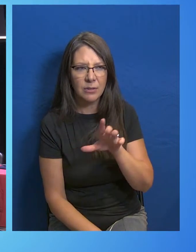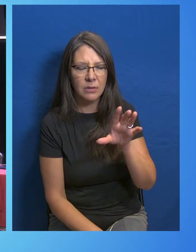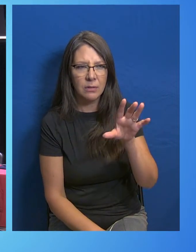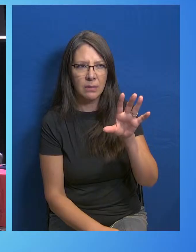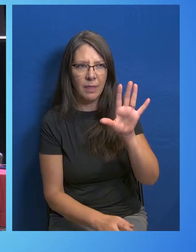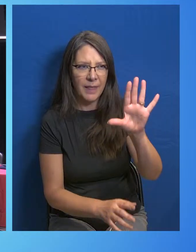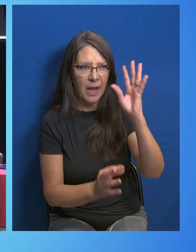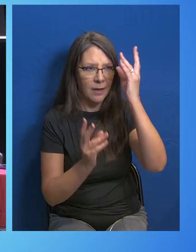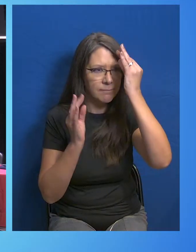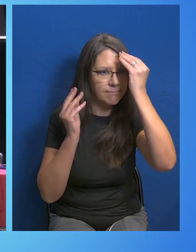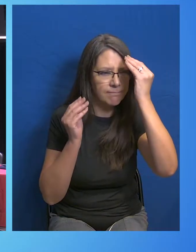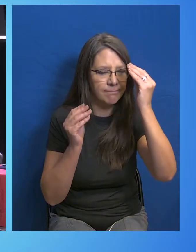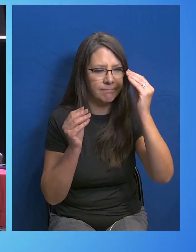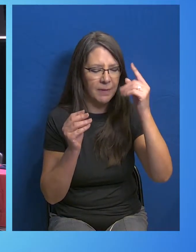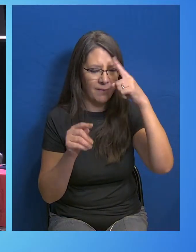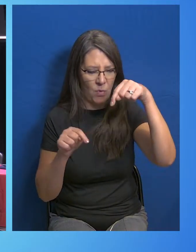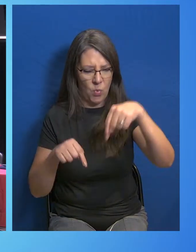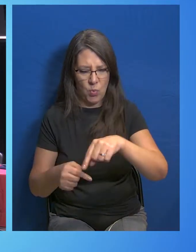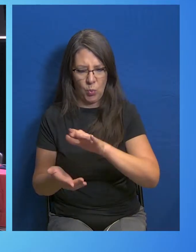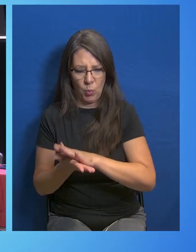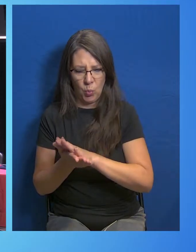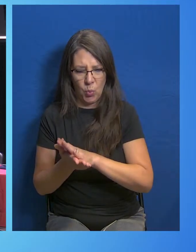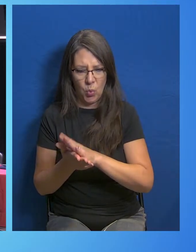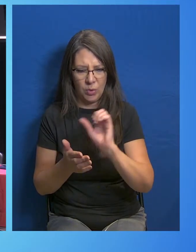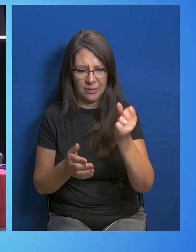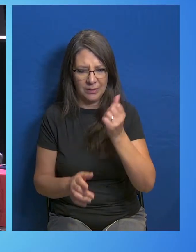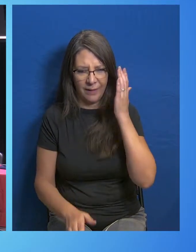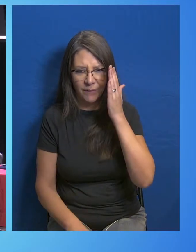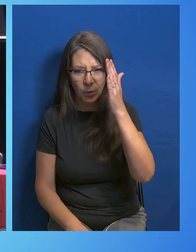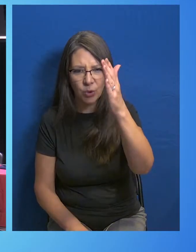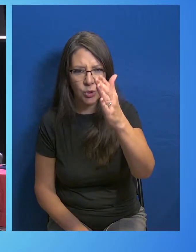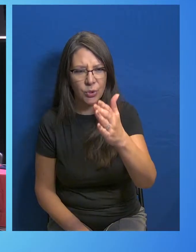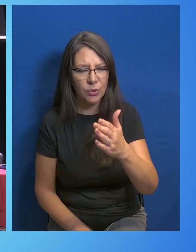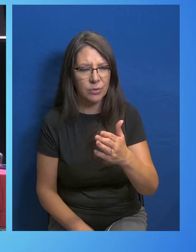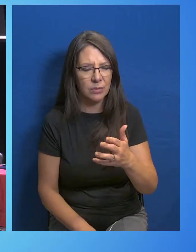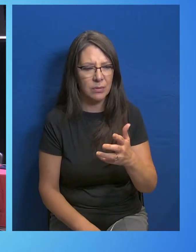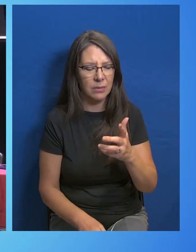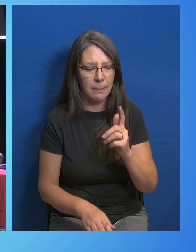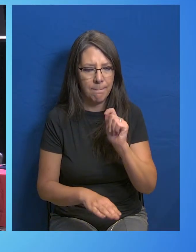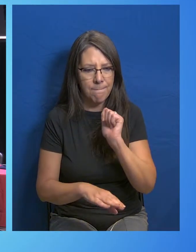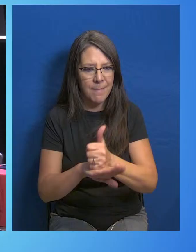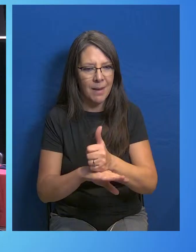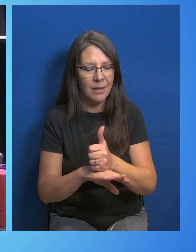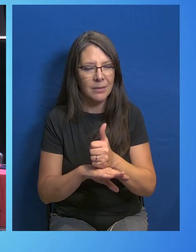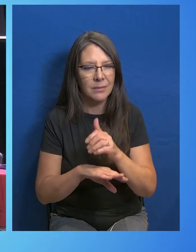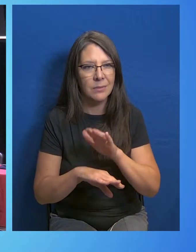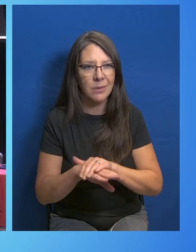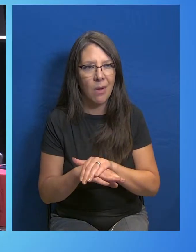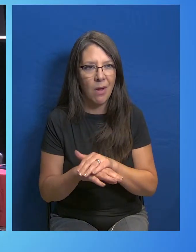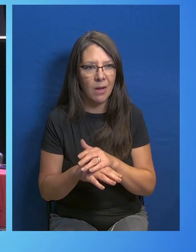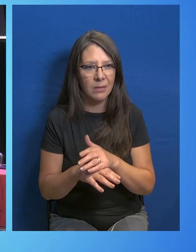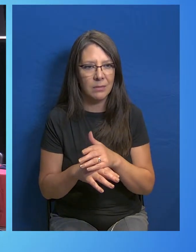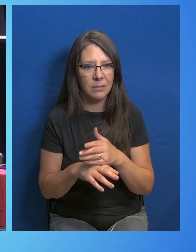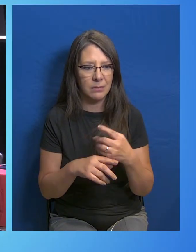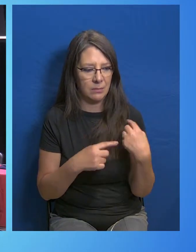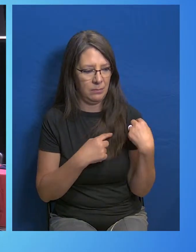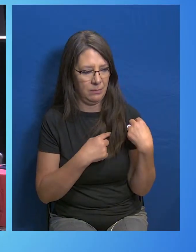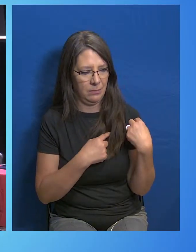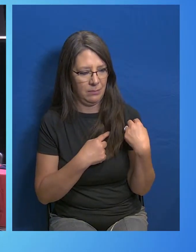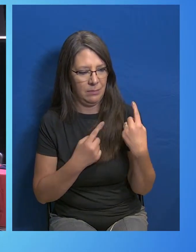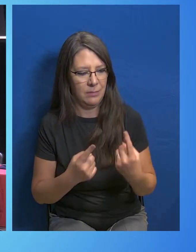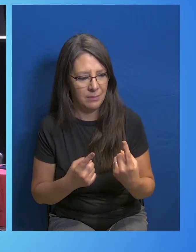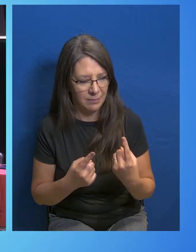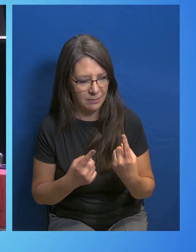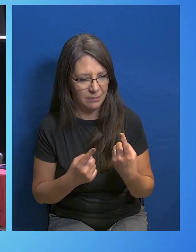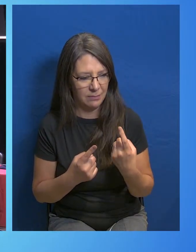and this agency based on what we've seen in the last 4